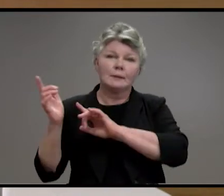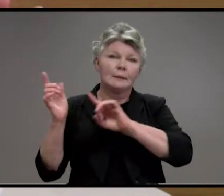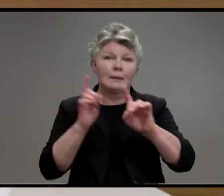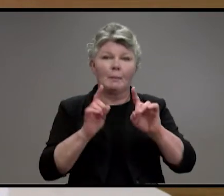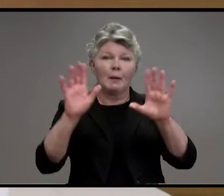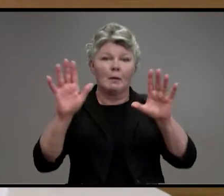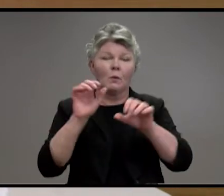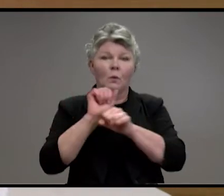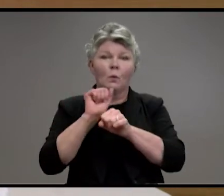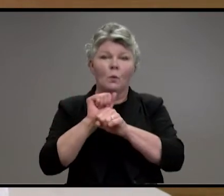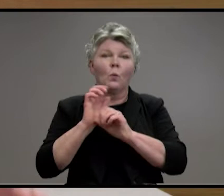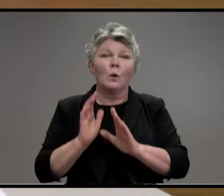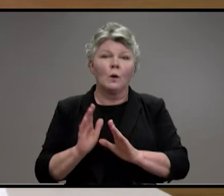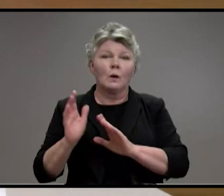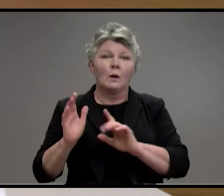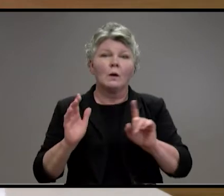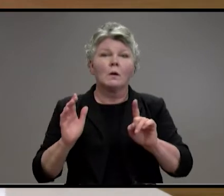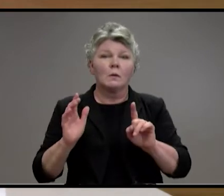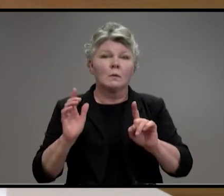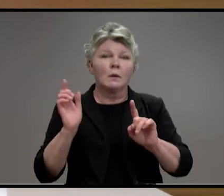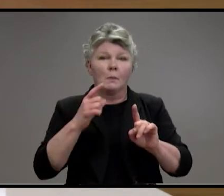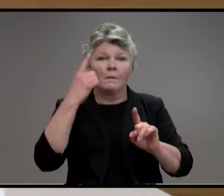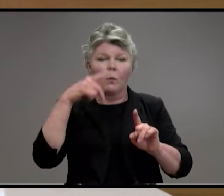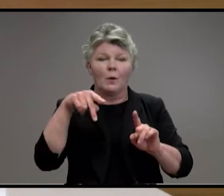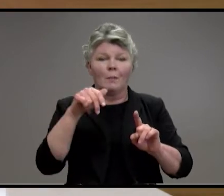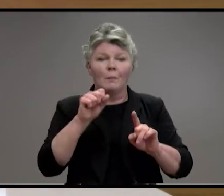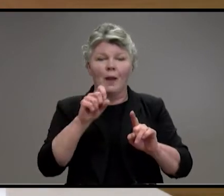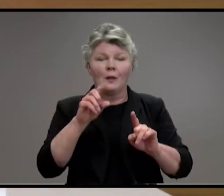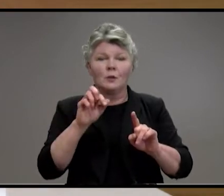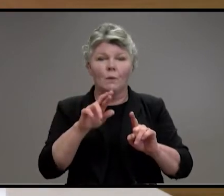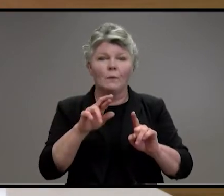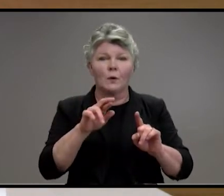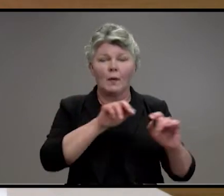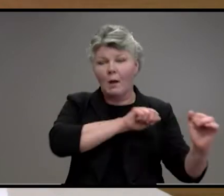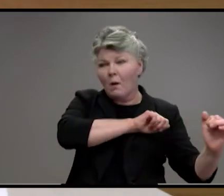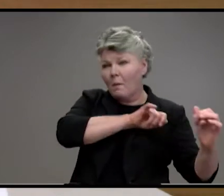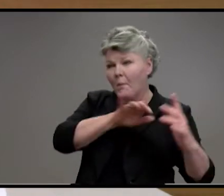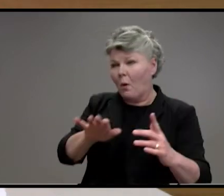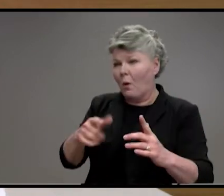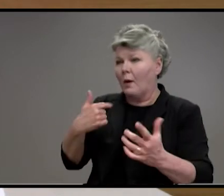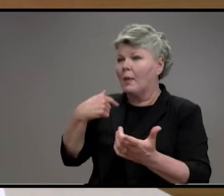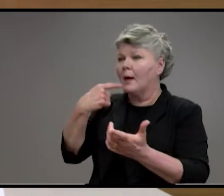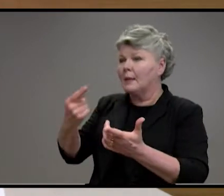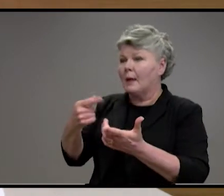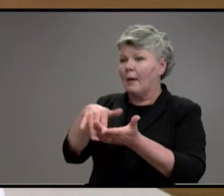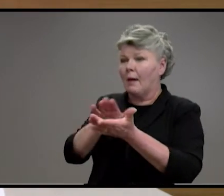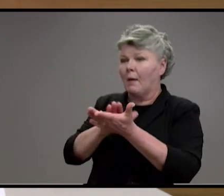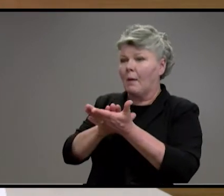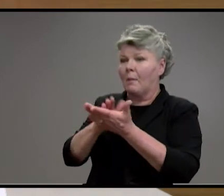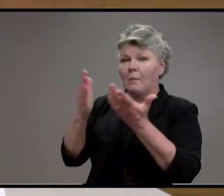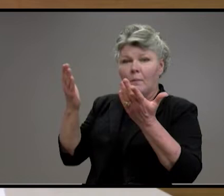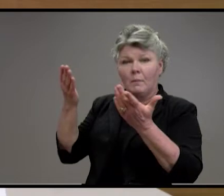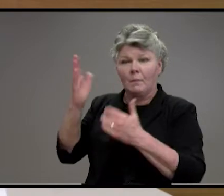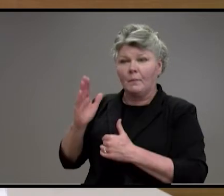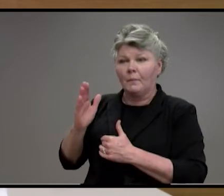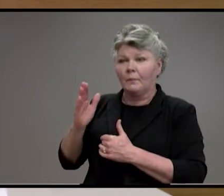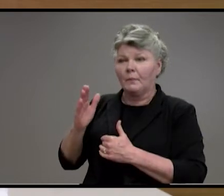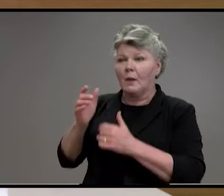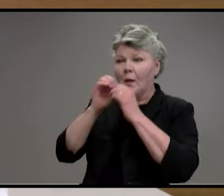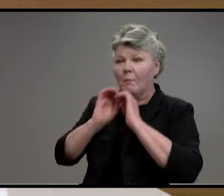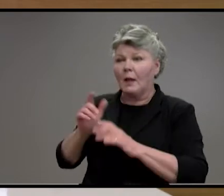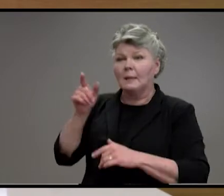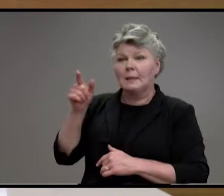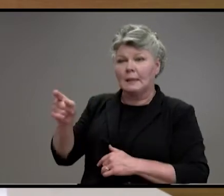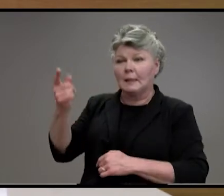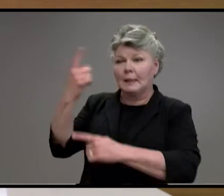crowds go out to meet him. They shout, "Hosanna," which means "save now." "Blessed is he